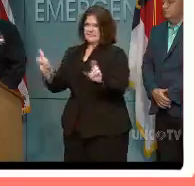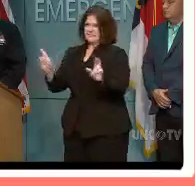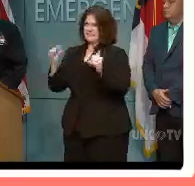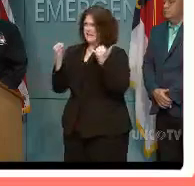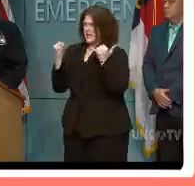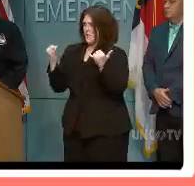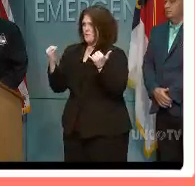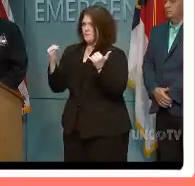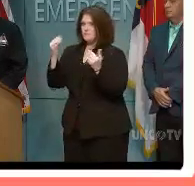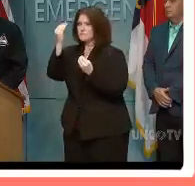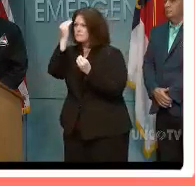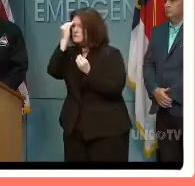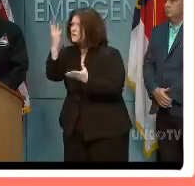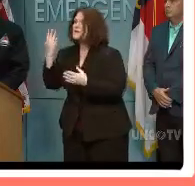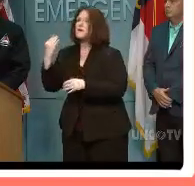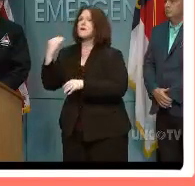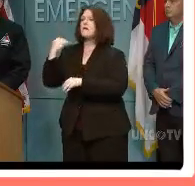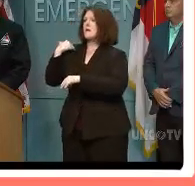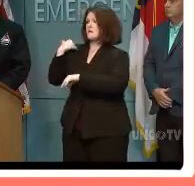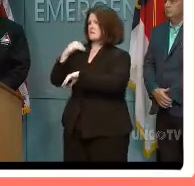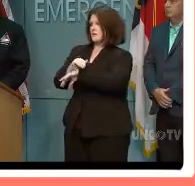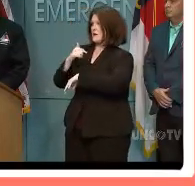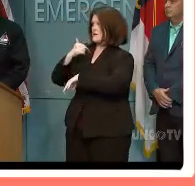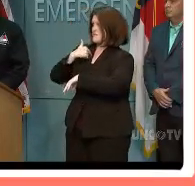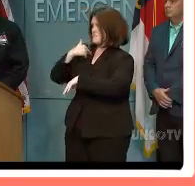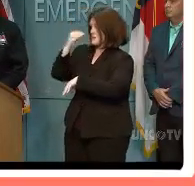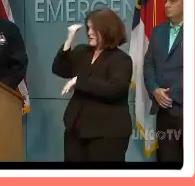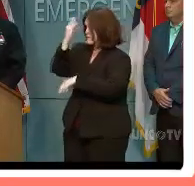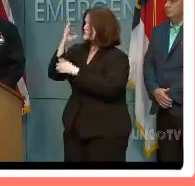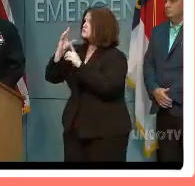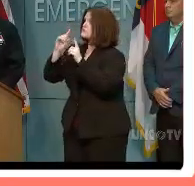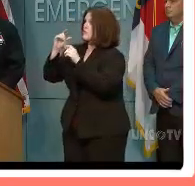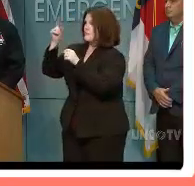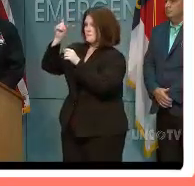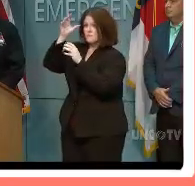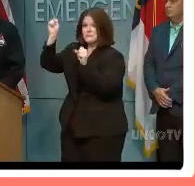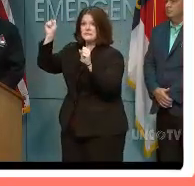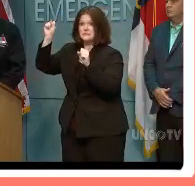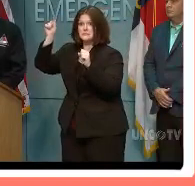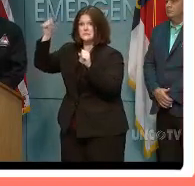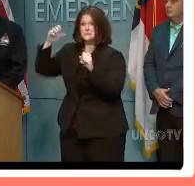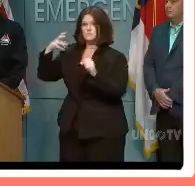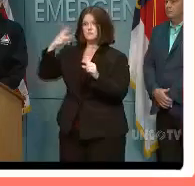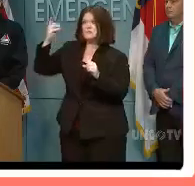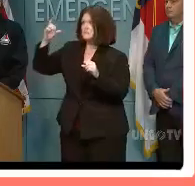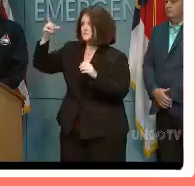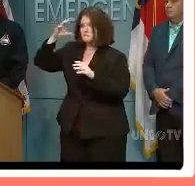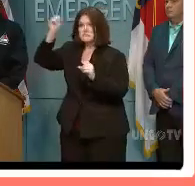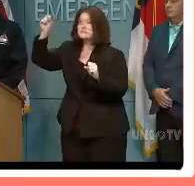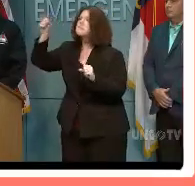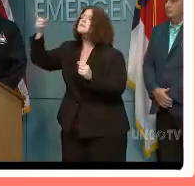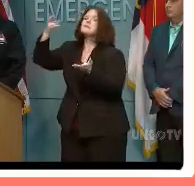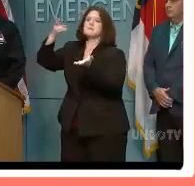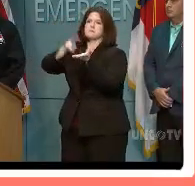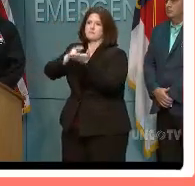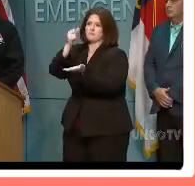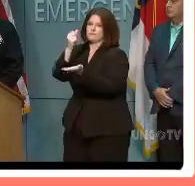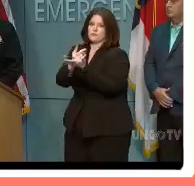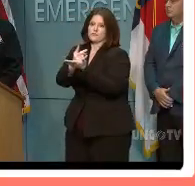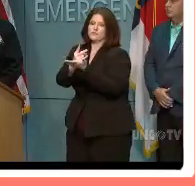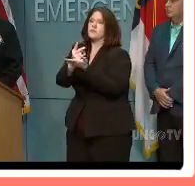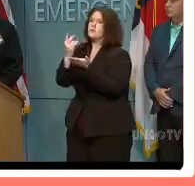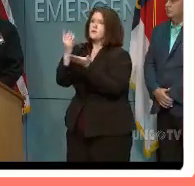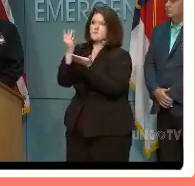Last night, the President granted my request for a federal disaster declaration so that federal funding